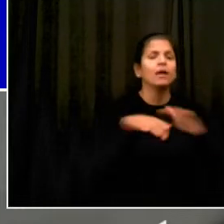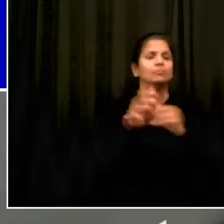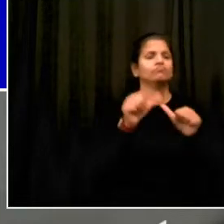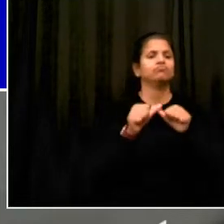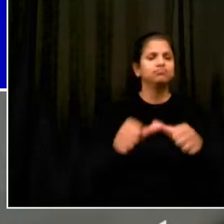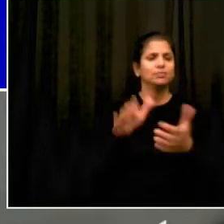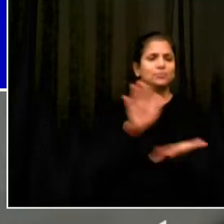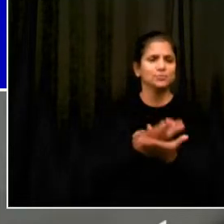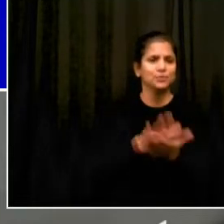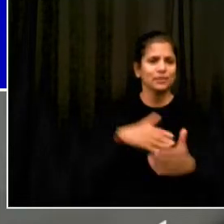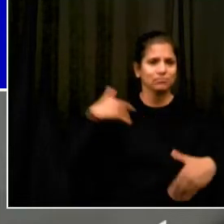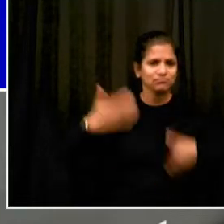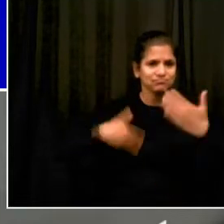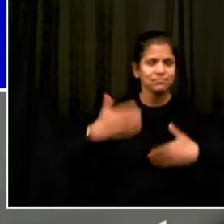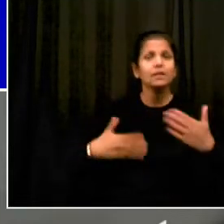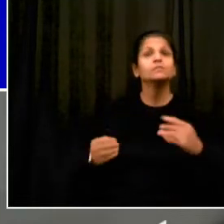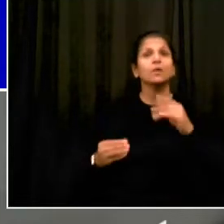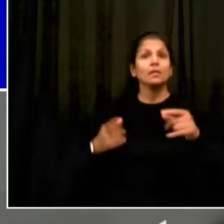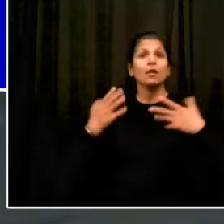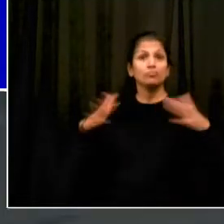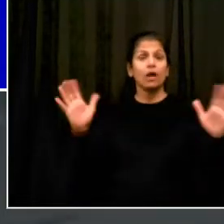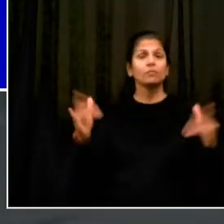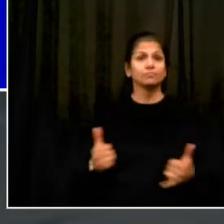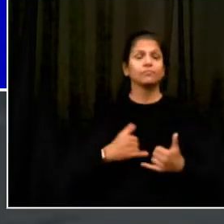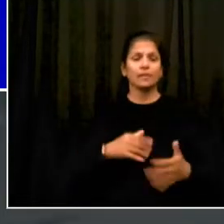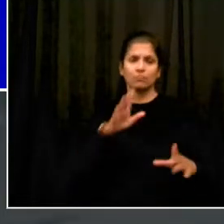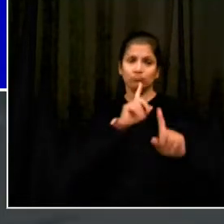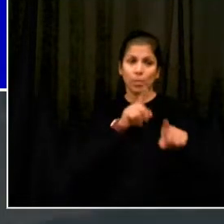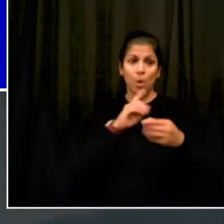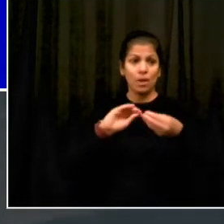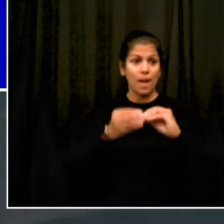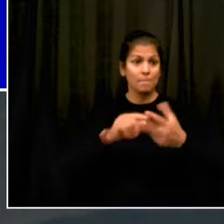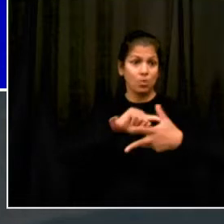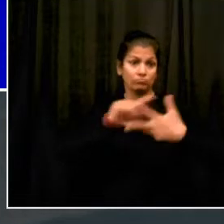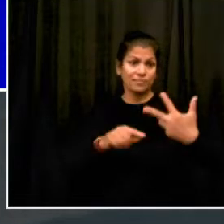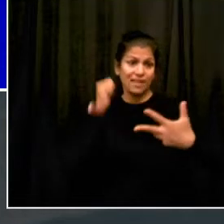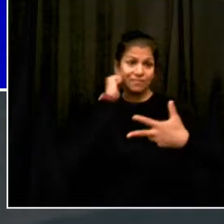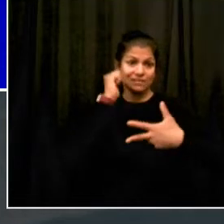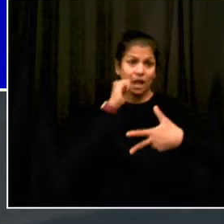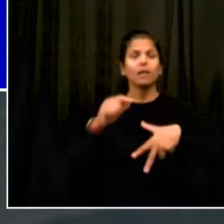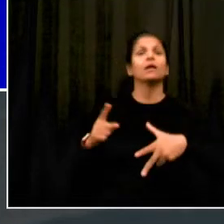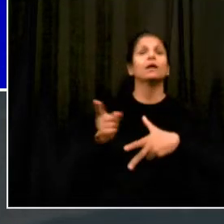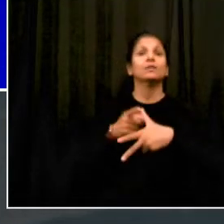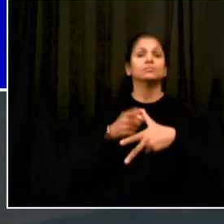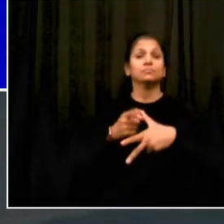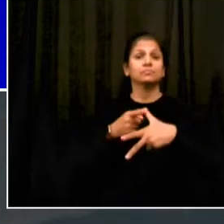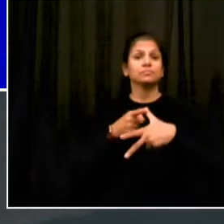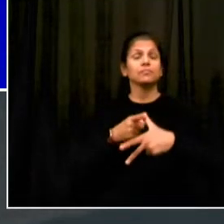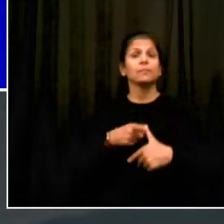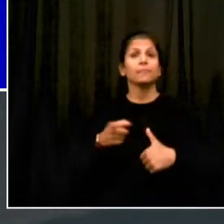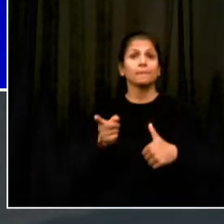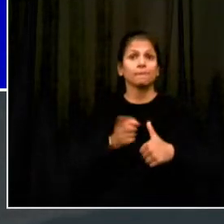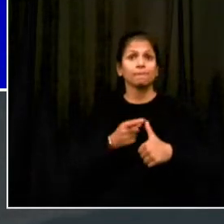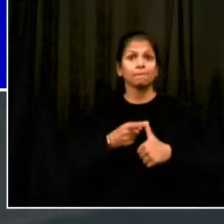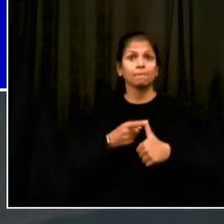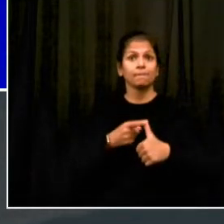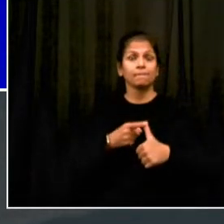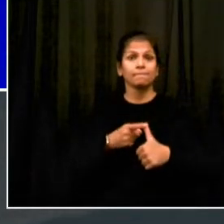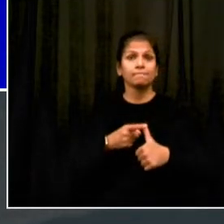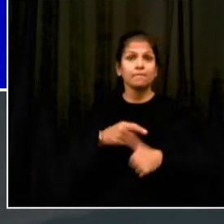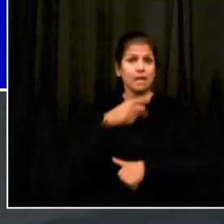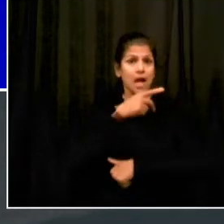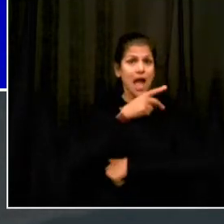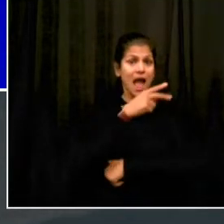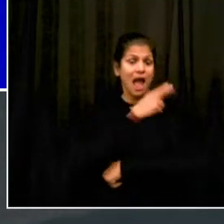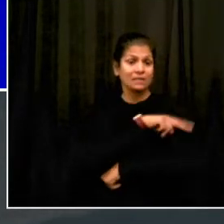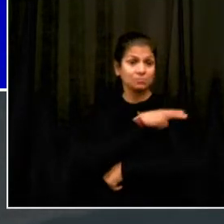indicators. One, the daily number of people admitted to New York City hospitals for suspected COVID-19. Threshold 200 patients. Today's report